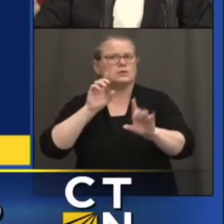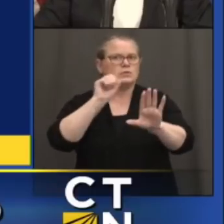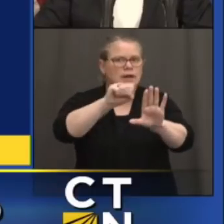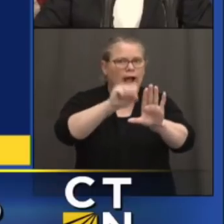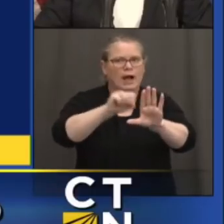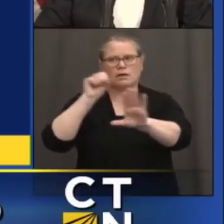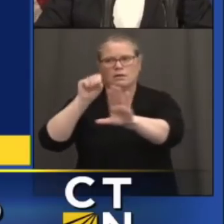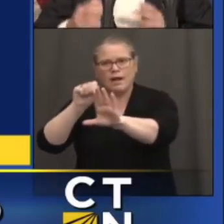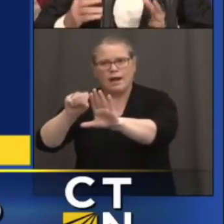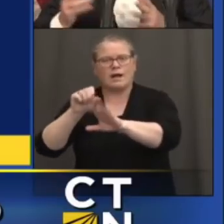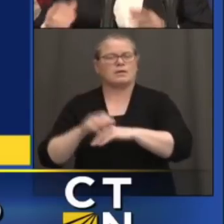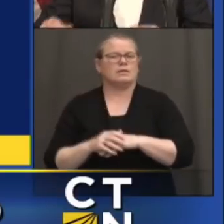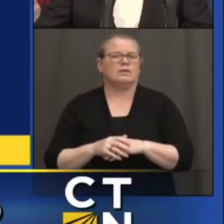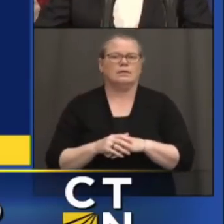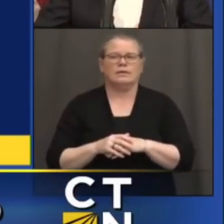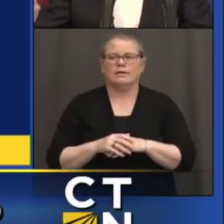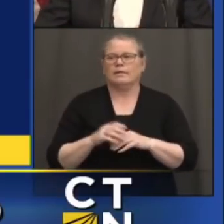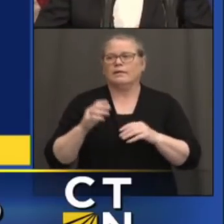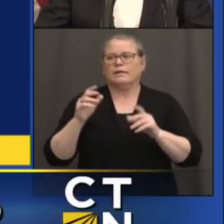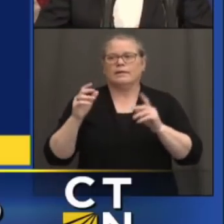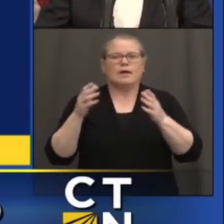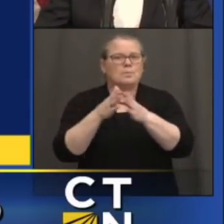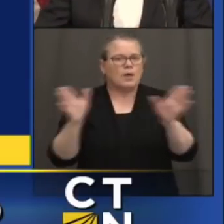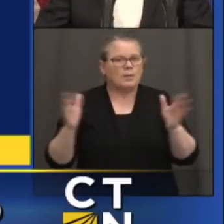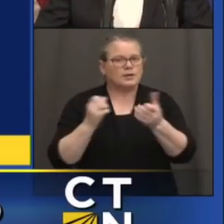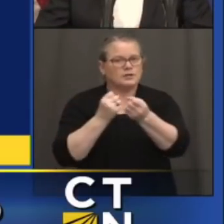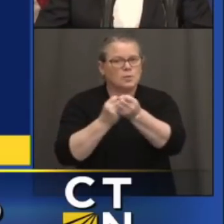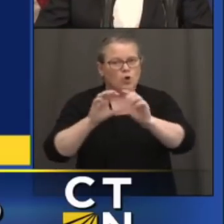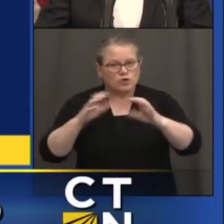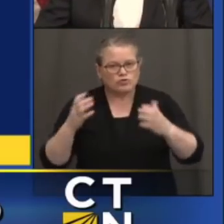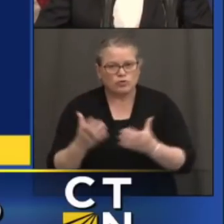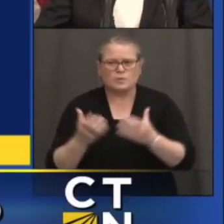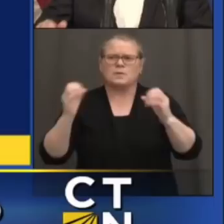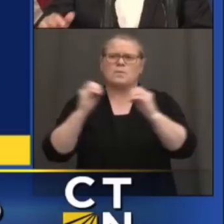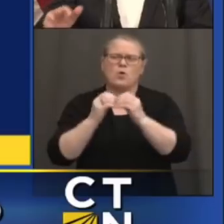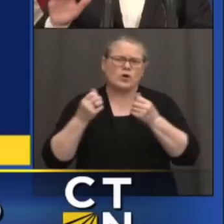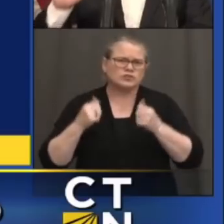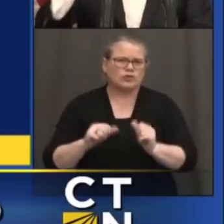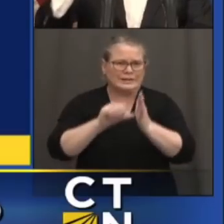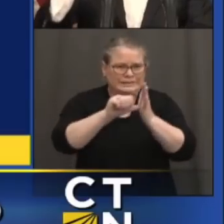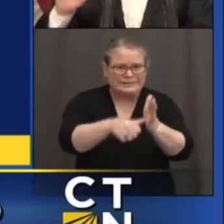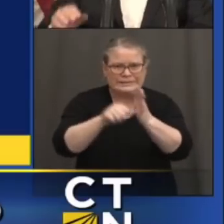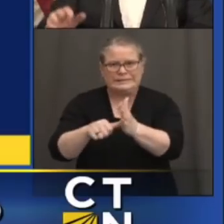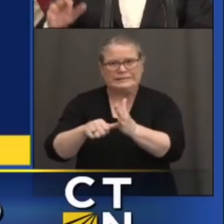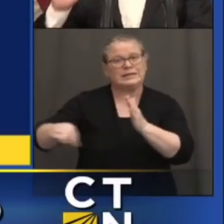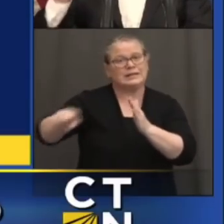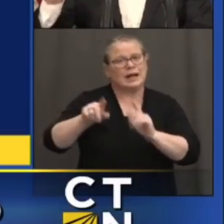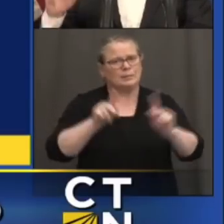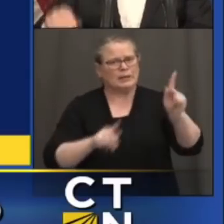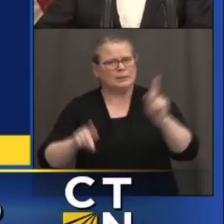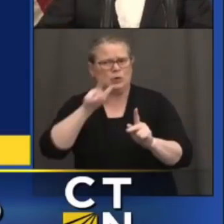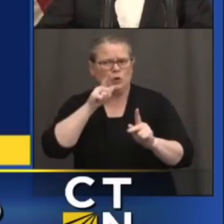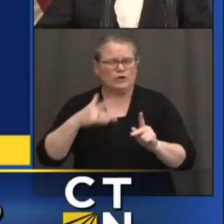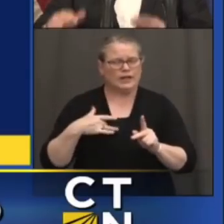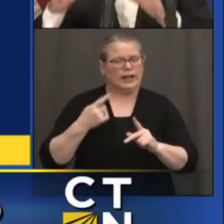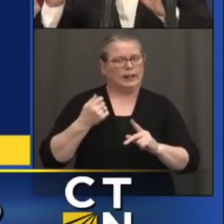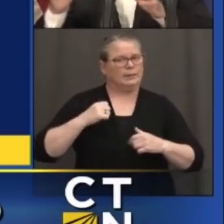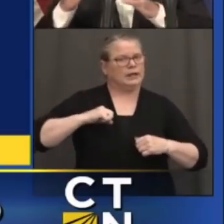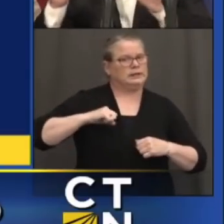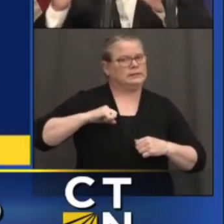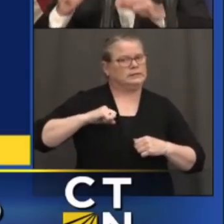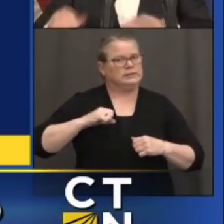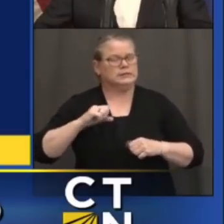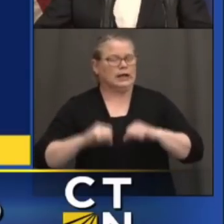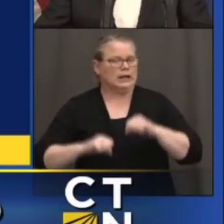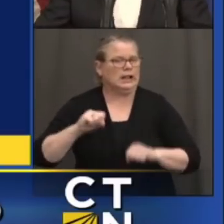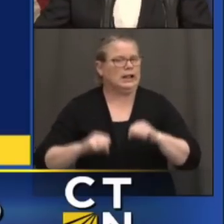groups, making an extra effort right now to do everything we can to convince those that are maybe a little hesitant, holding off,